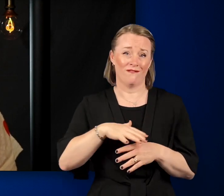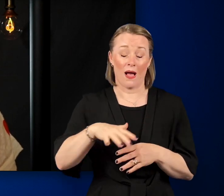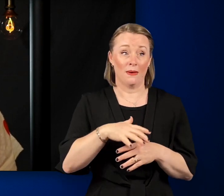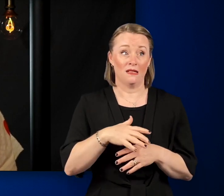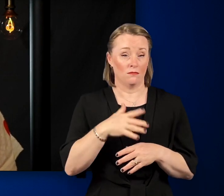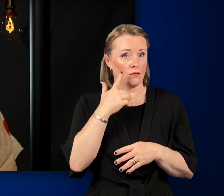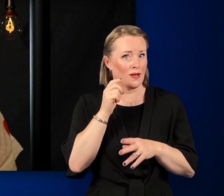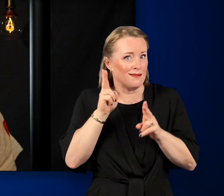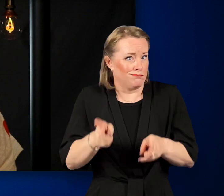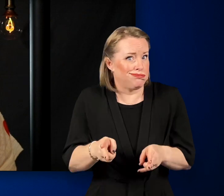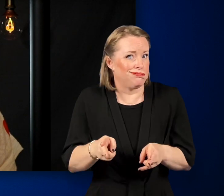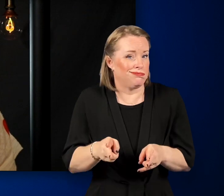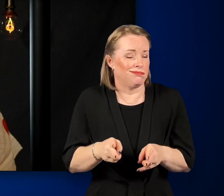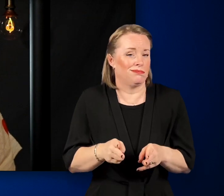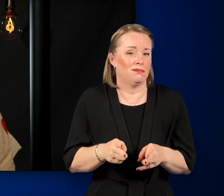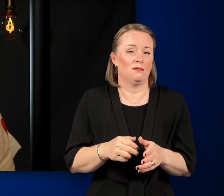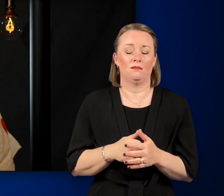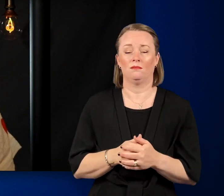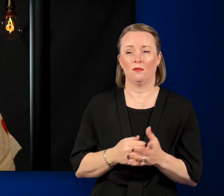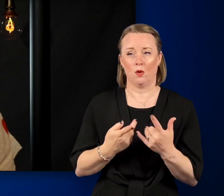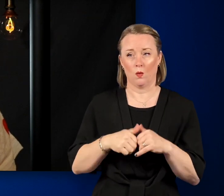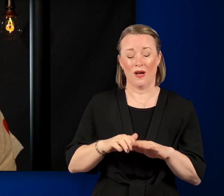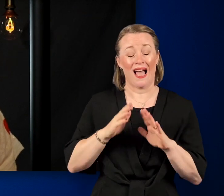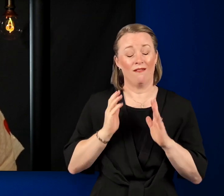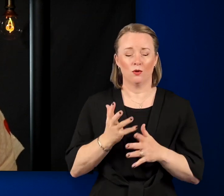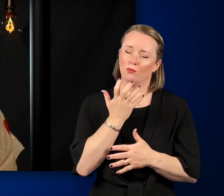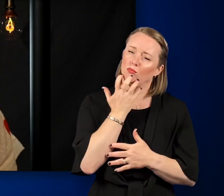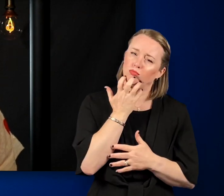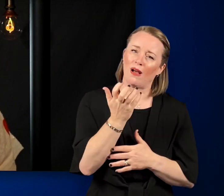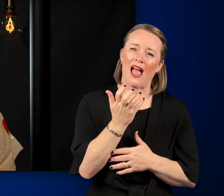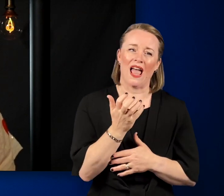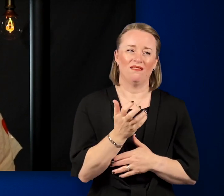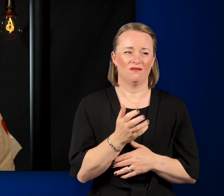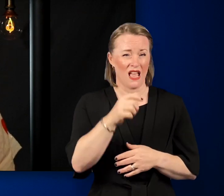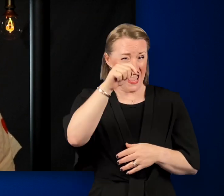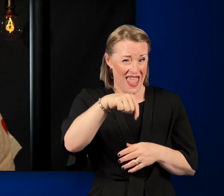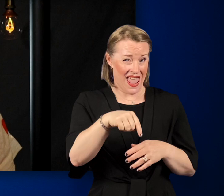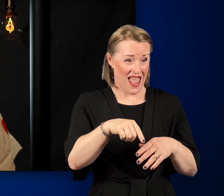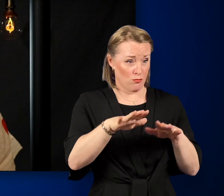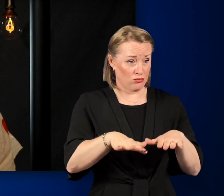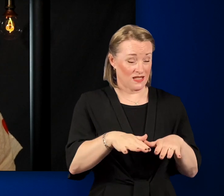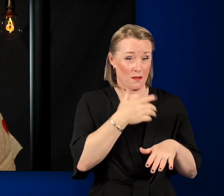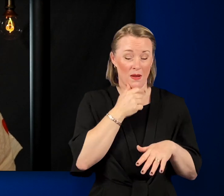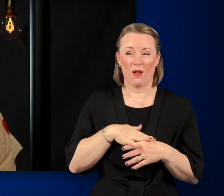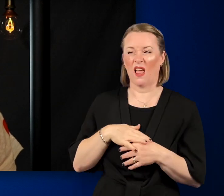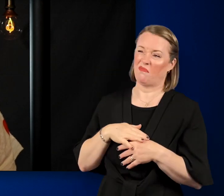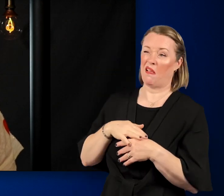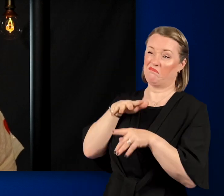dishonour them, let alone God, by being cowardly in the face of mild disapproval or